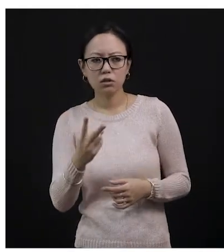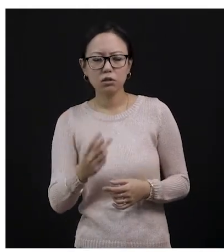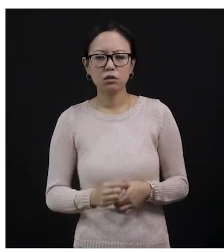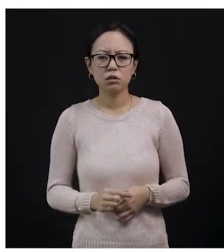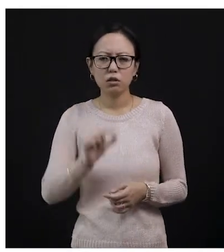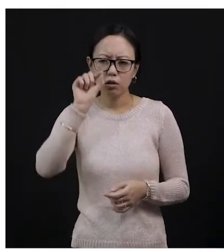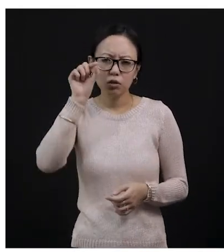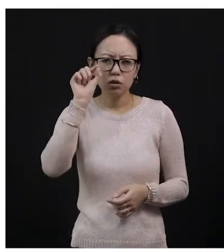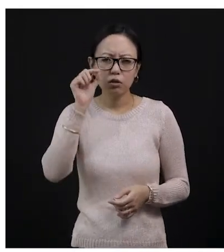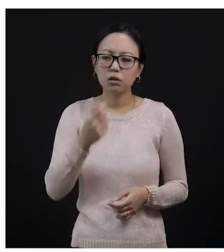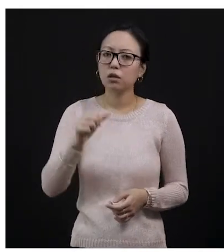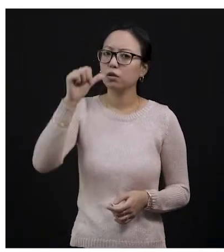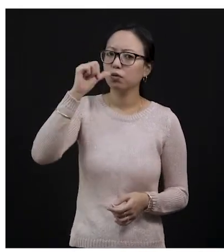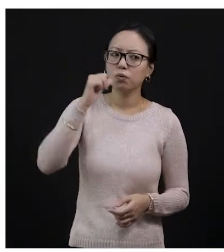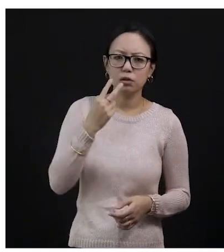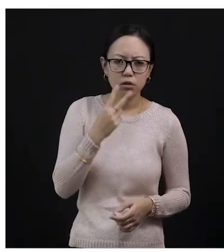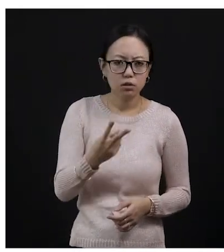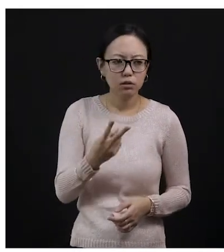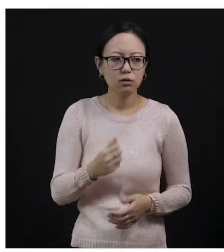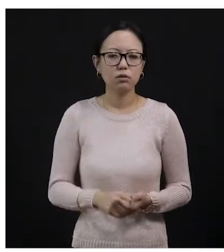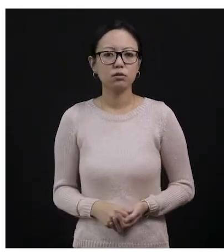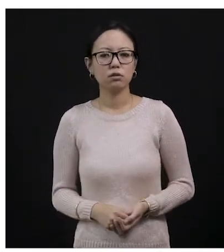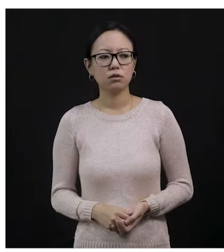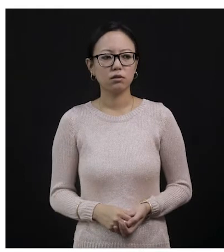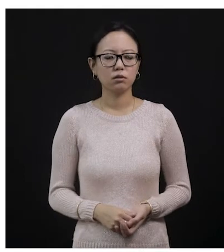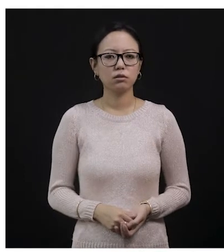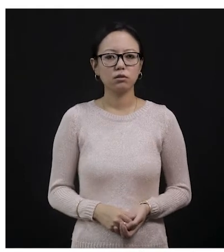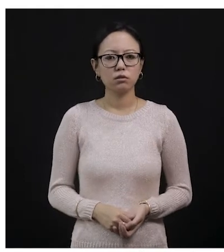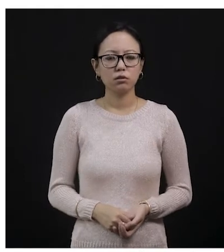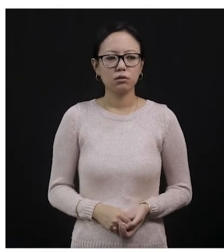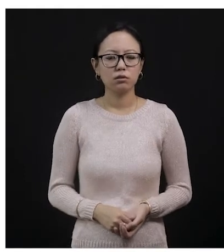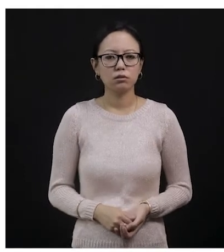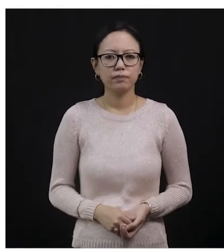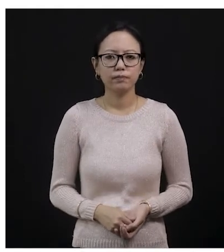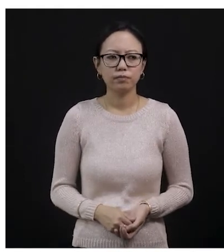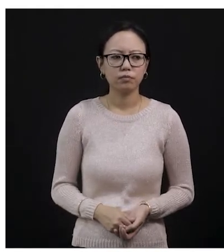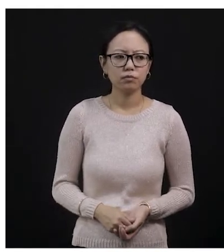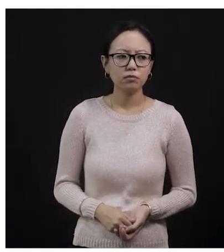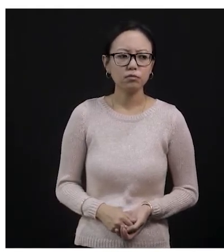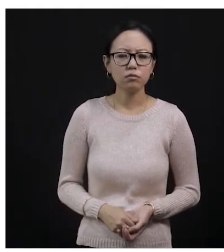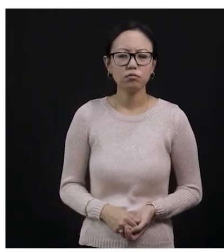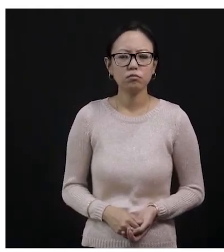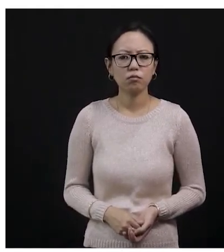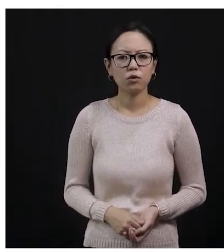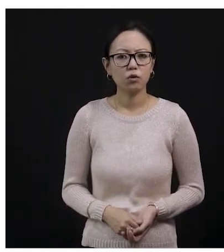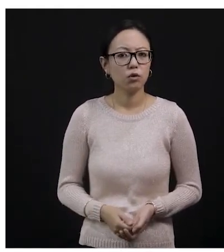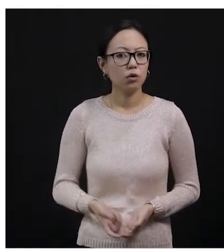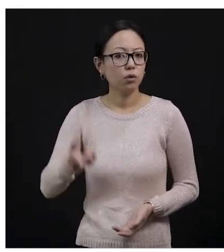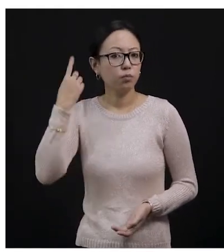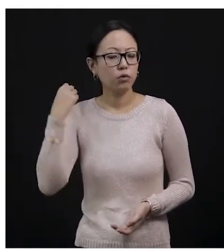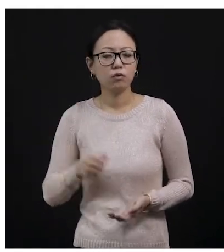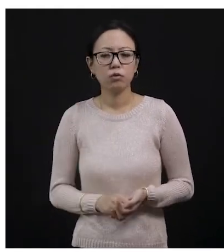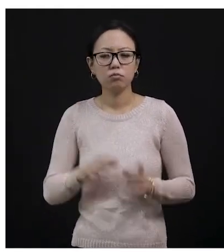of water. Amazing, right? Droplets of water. Previously, the